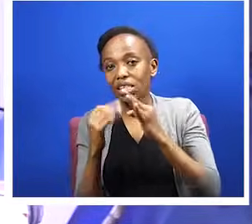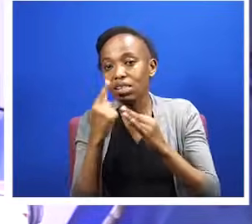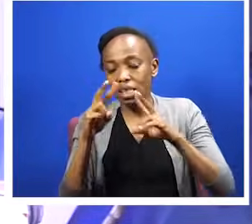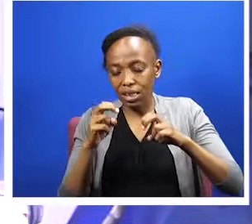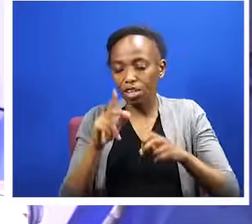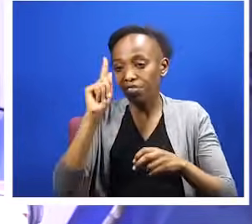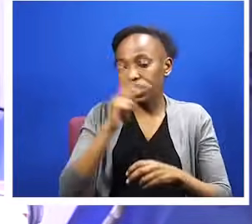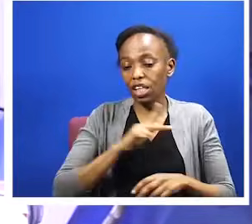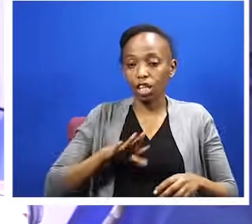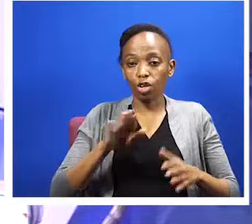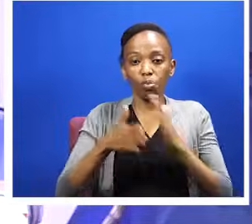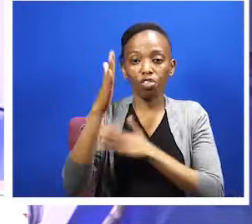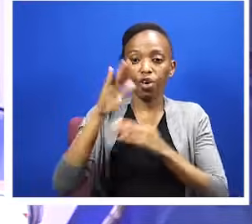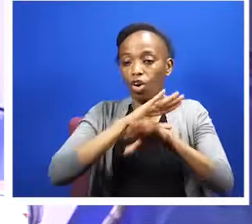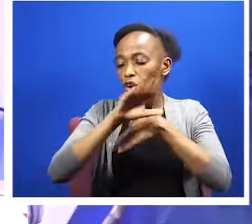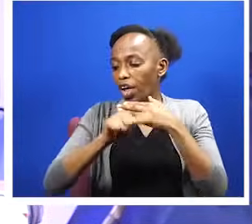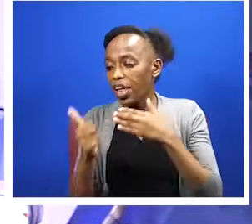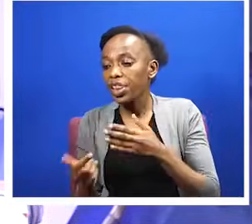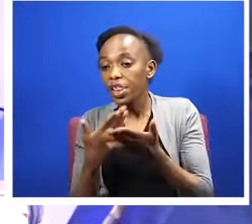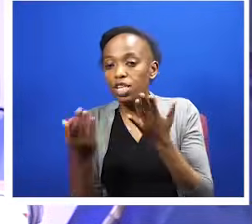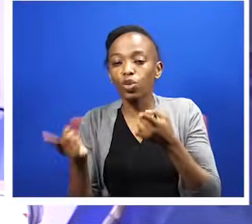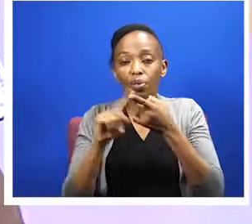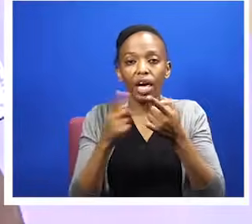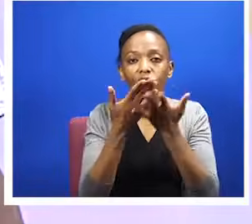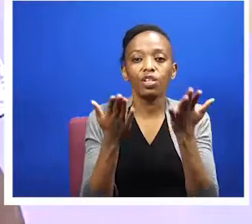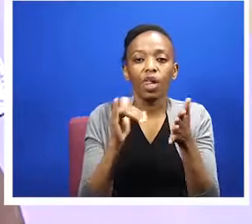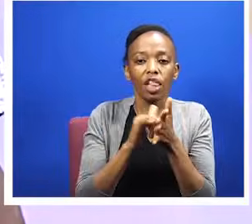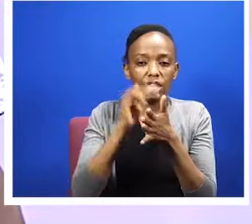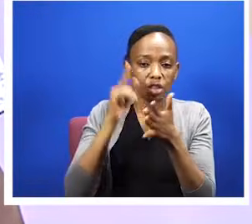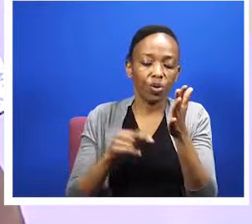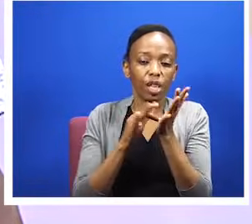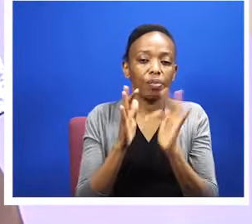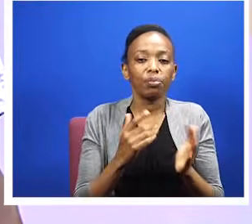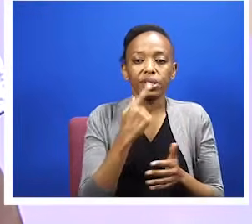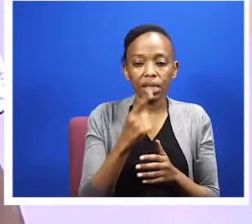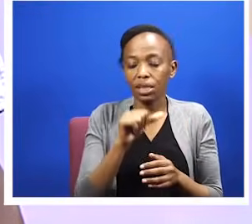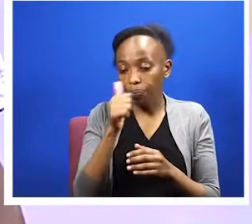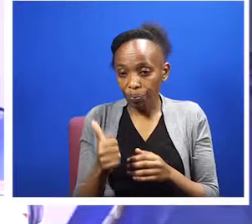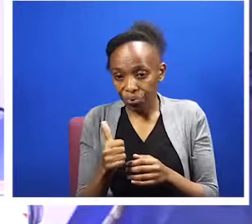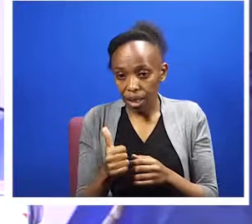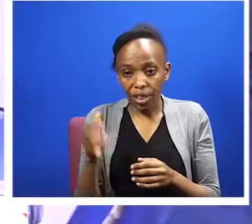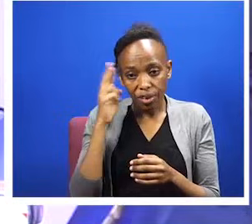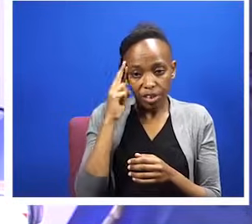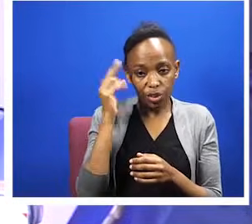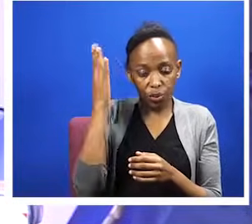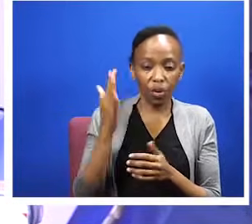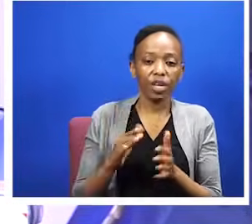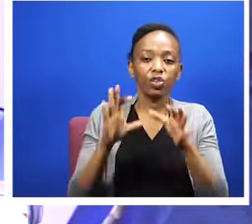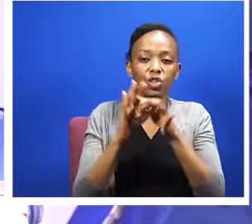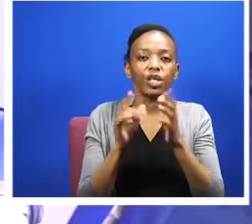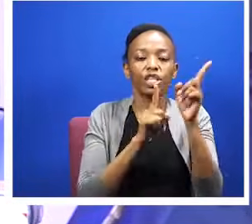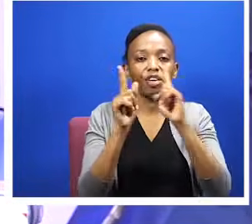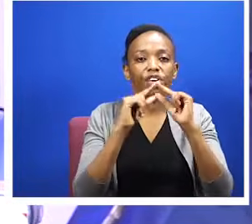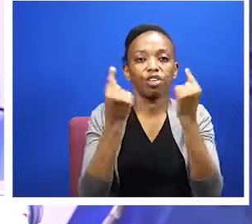and all these other things shall be added unto you. That is what the Bible says. Another reason why you should join a safari